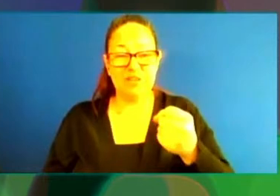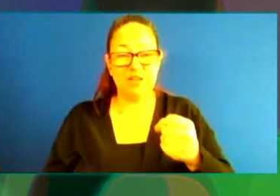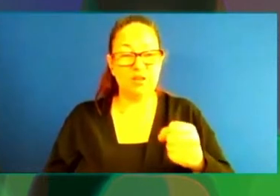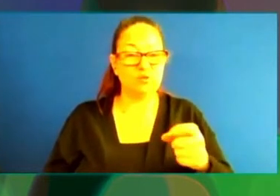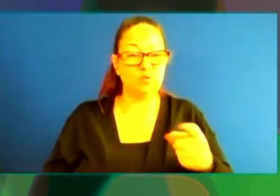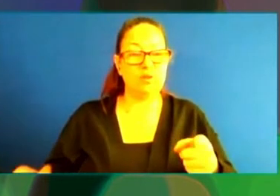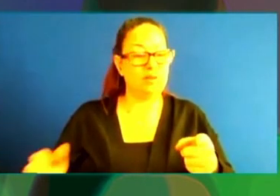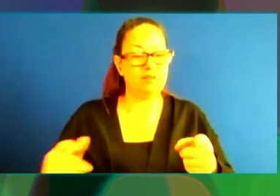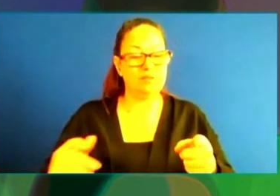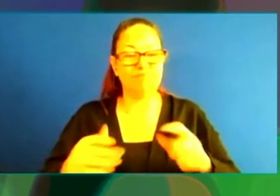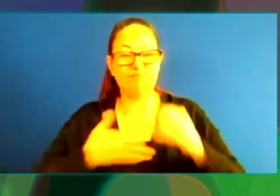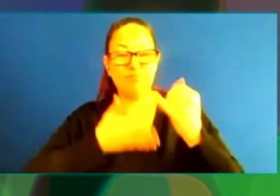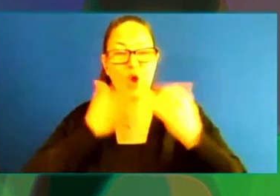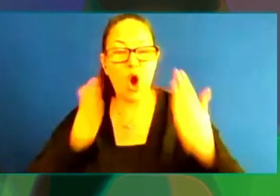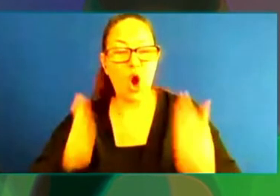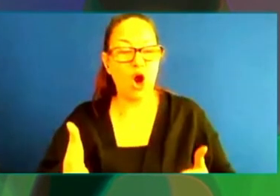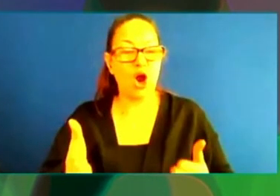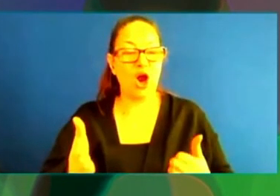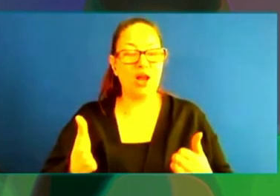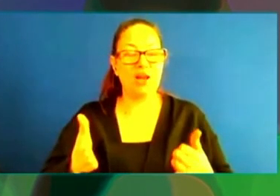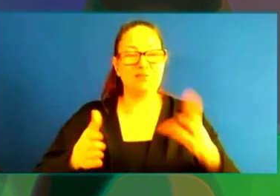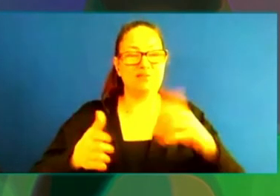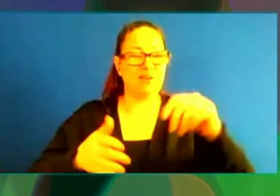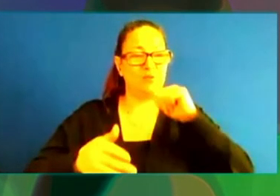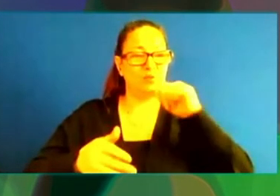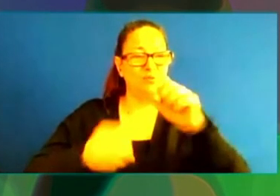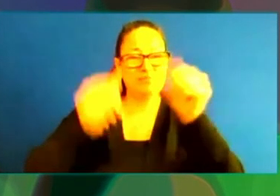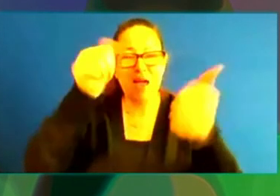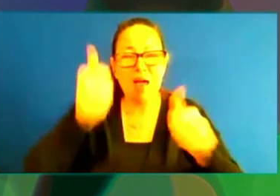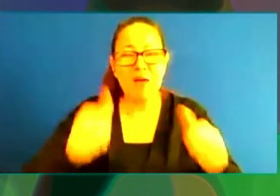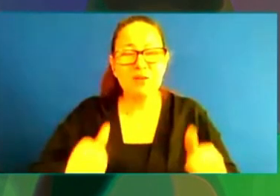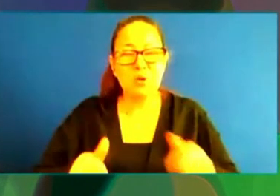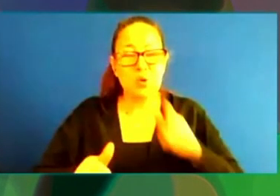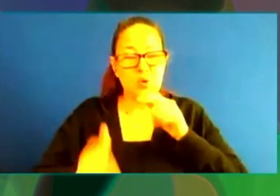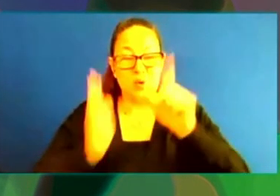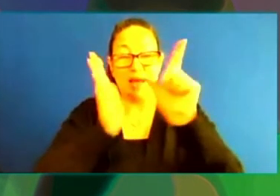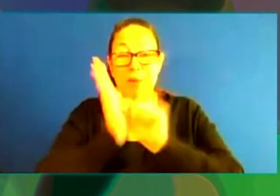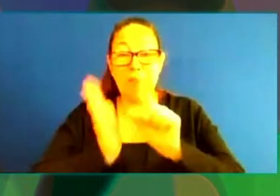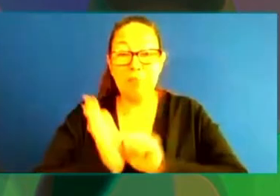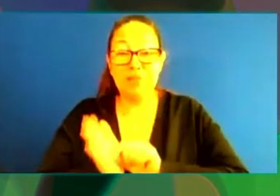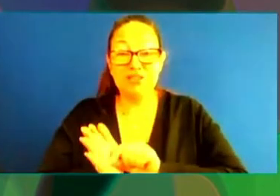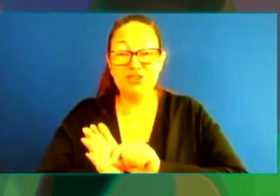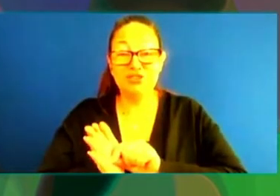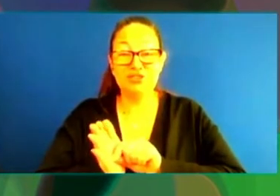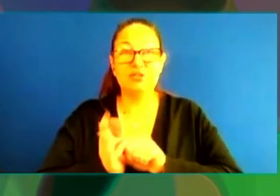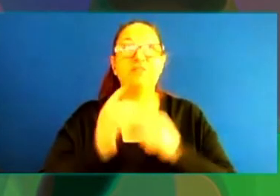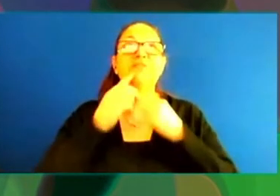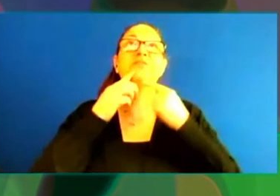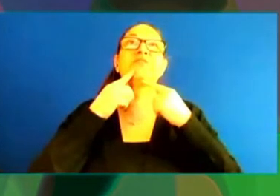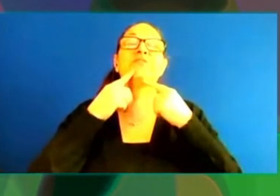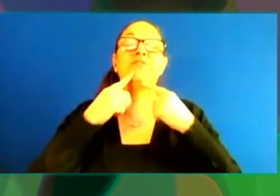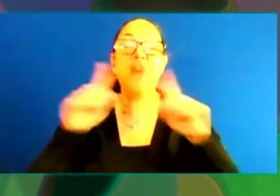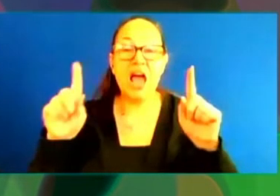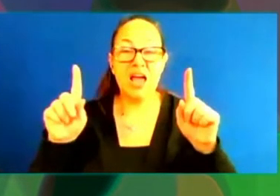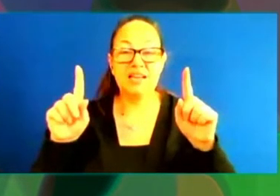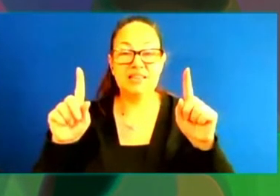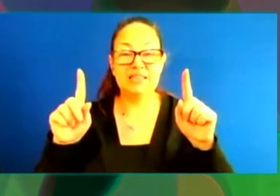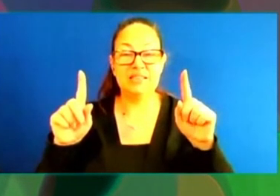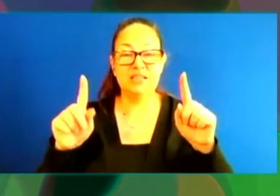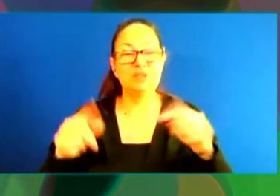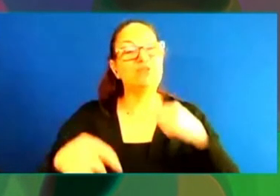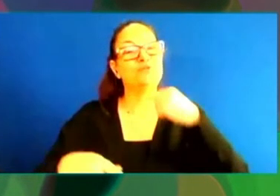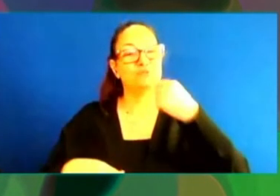breakthrough artists and illustrators and storytellers who were getting published finally to tell